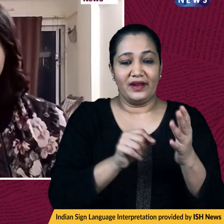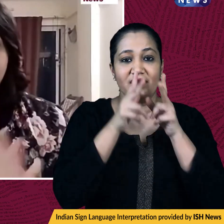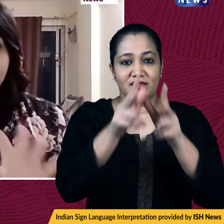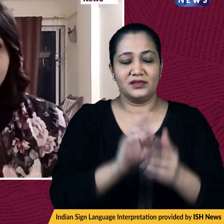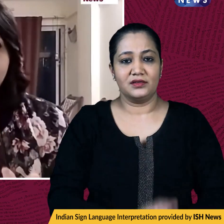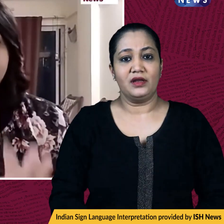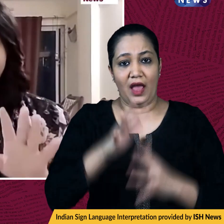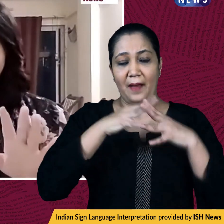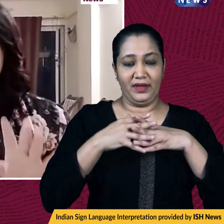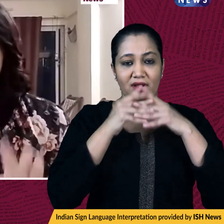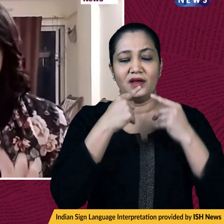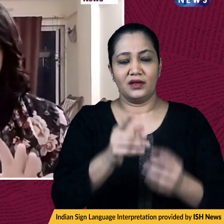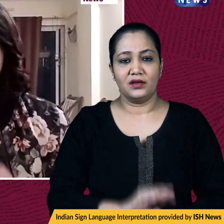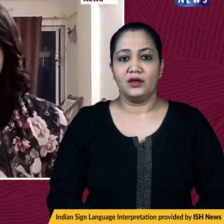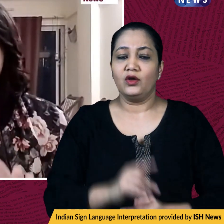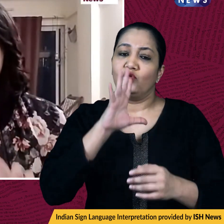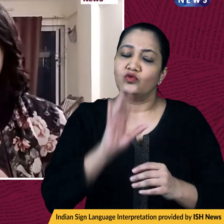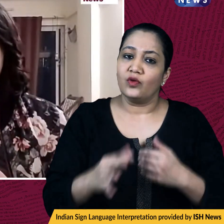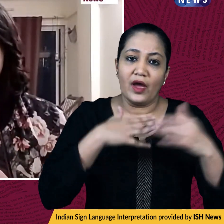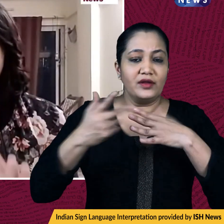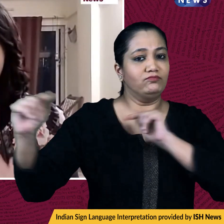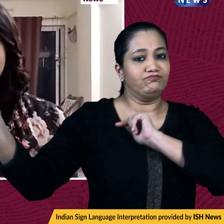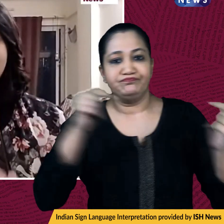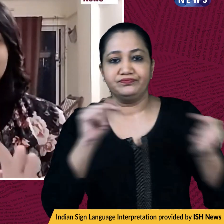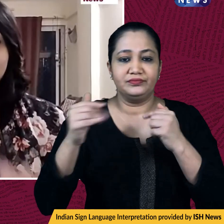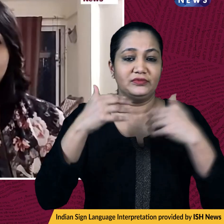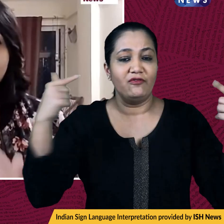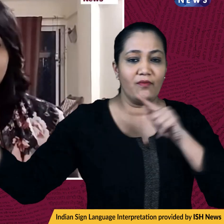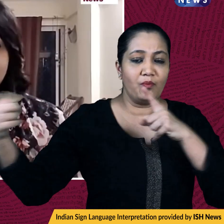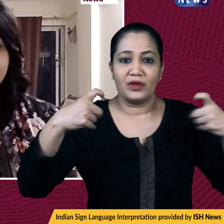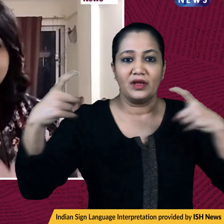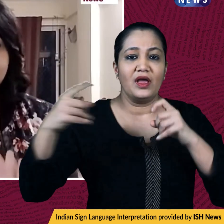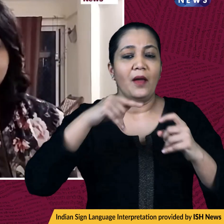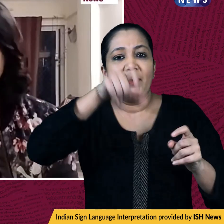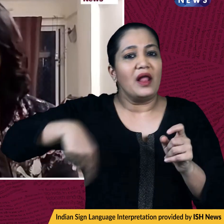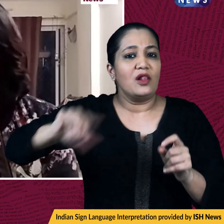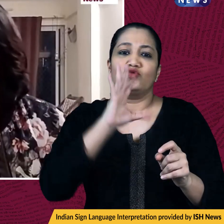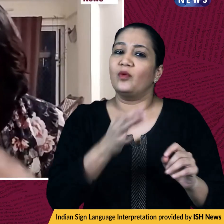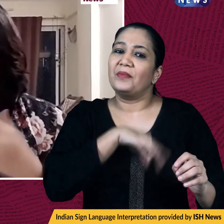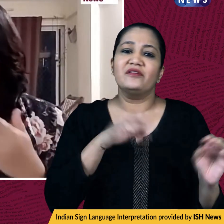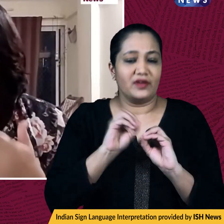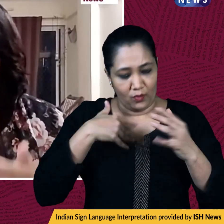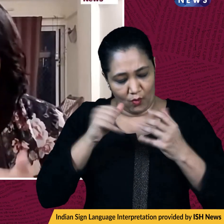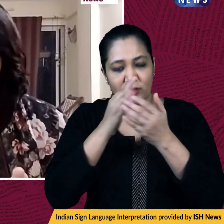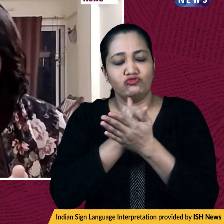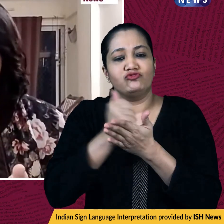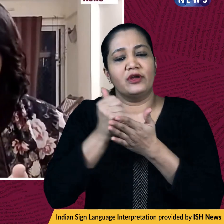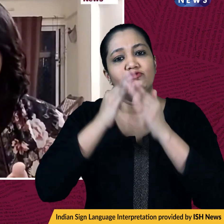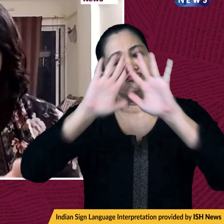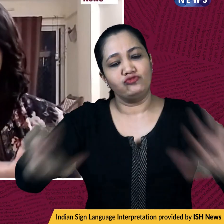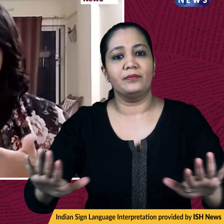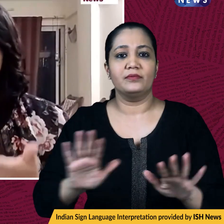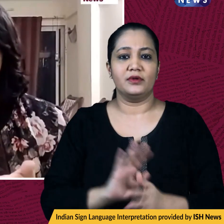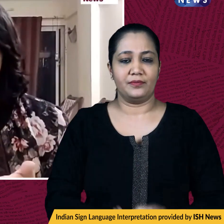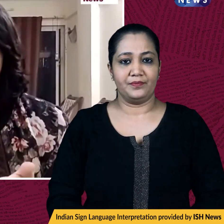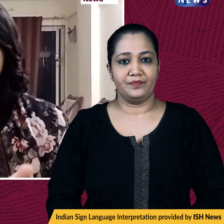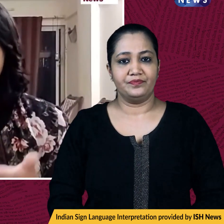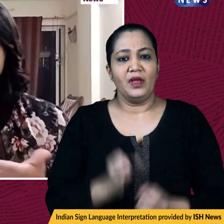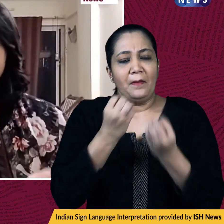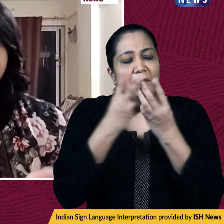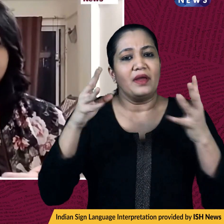finance minister yesterday, you're wondering whether you should hold or sell crypto assets. Do take a look at the conversation that Peter D'Souza